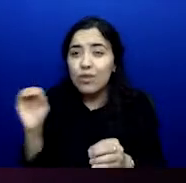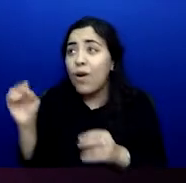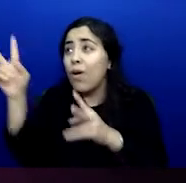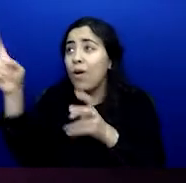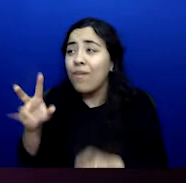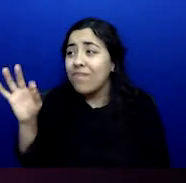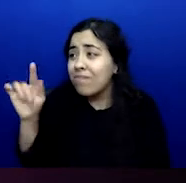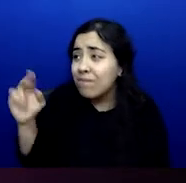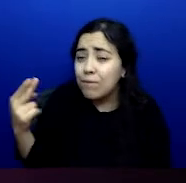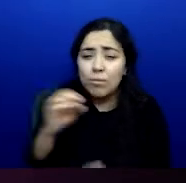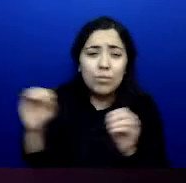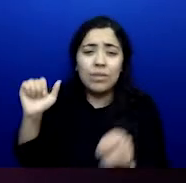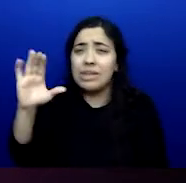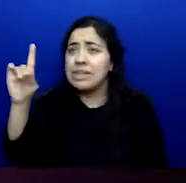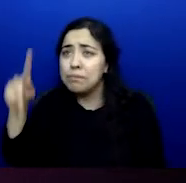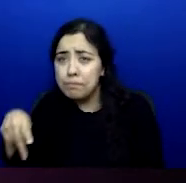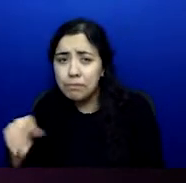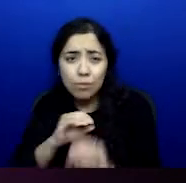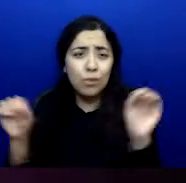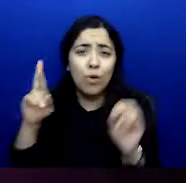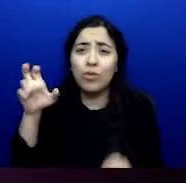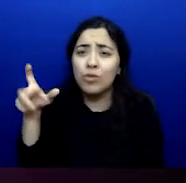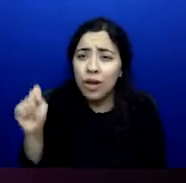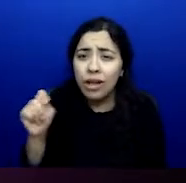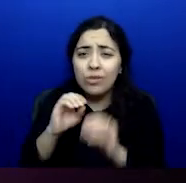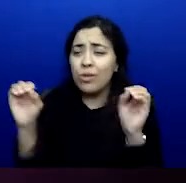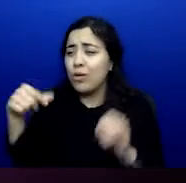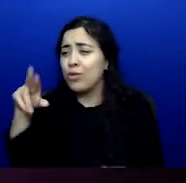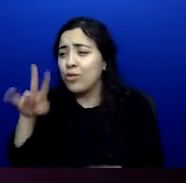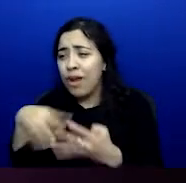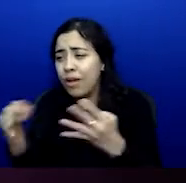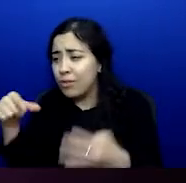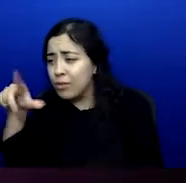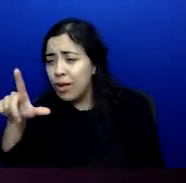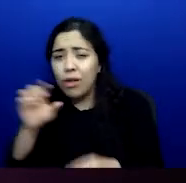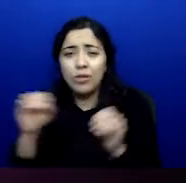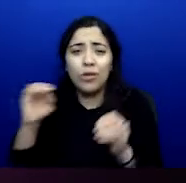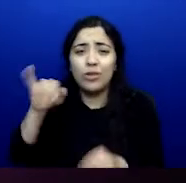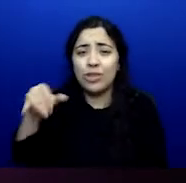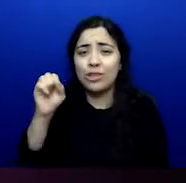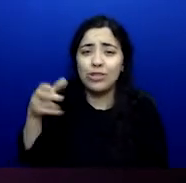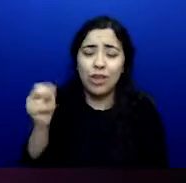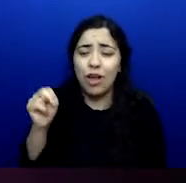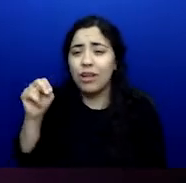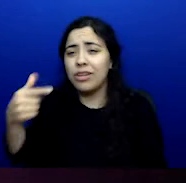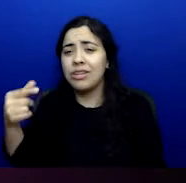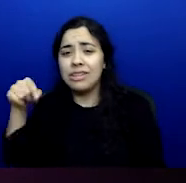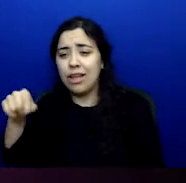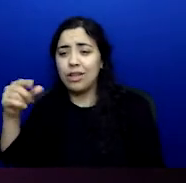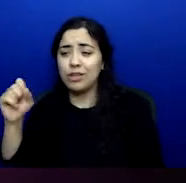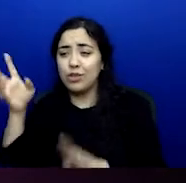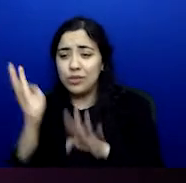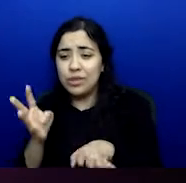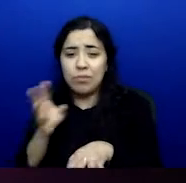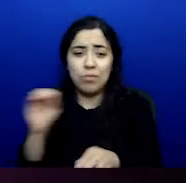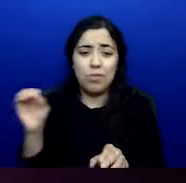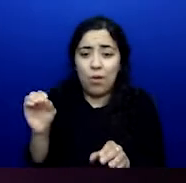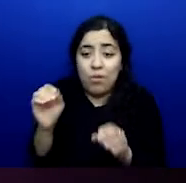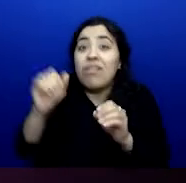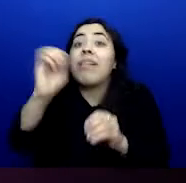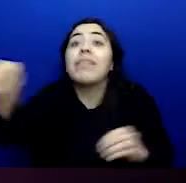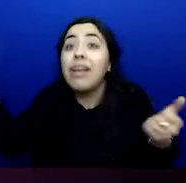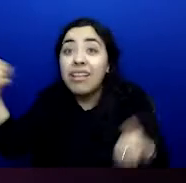no HTTP, no REST, GraphQL, no JSON.stringify, no date.parse. Like, that's